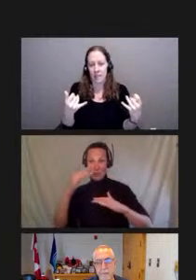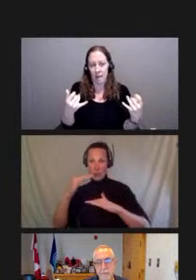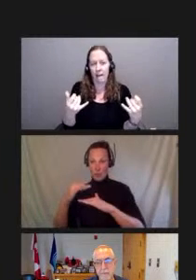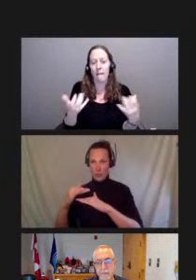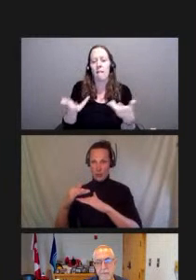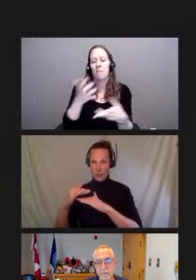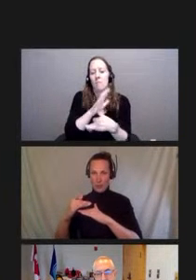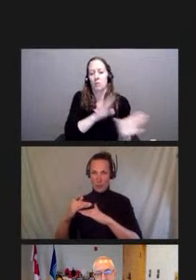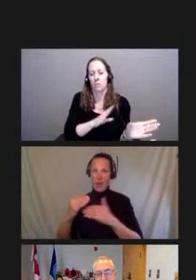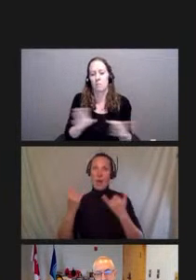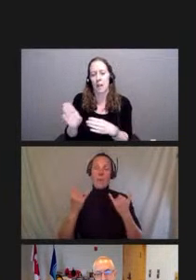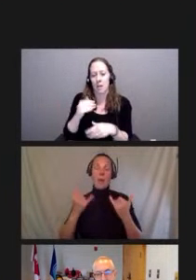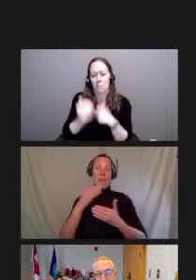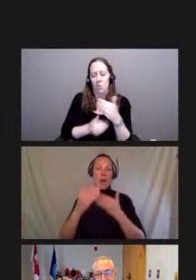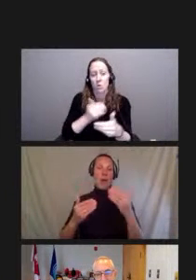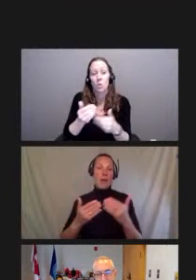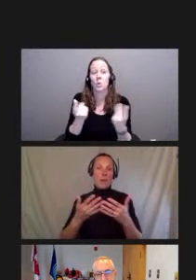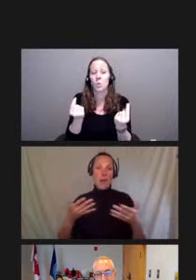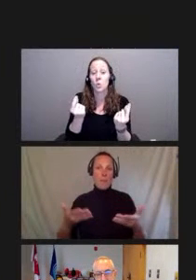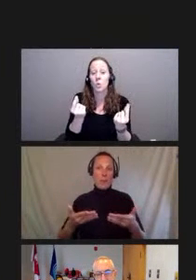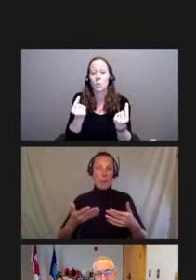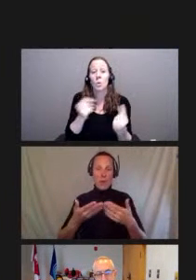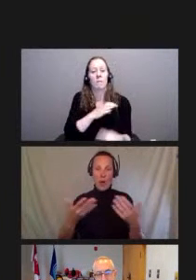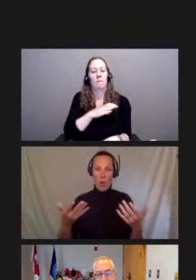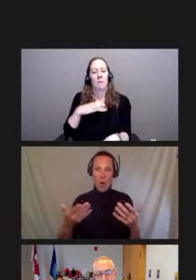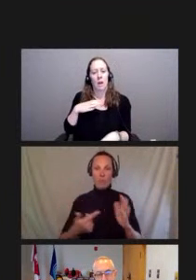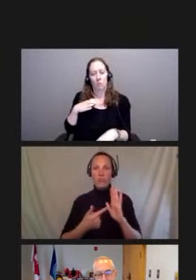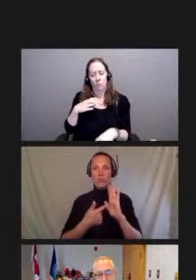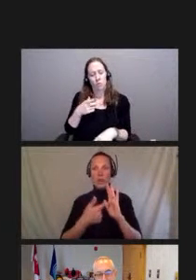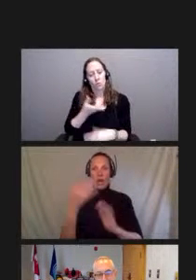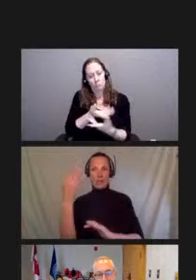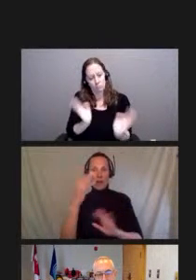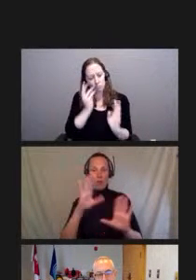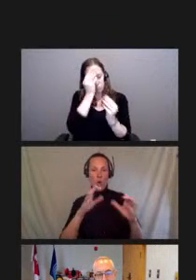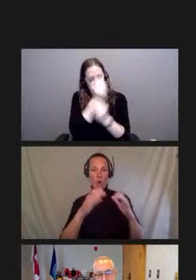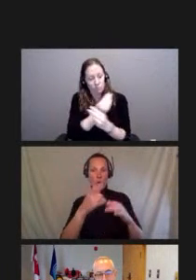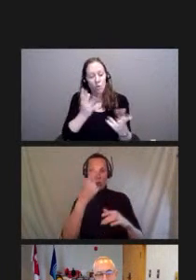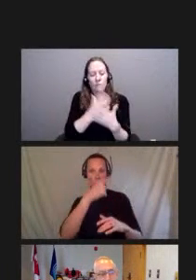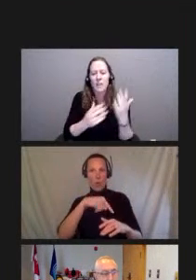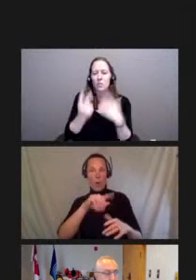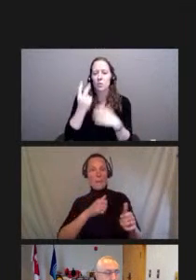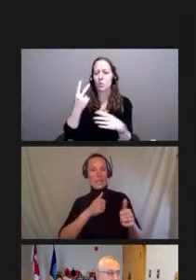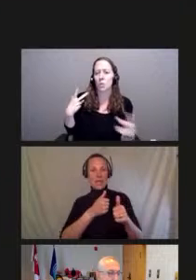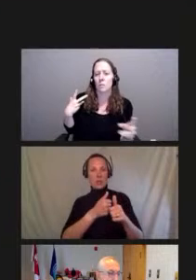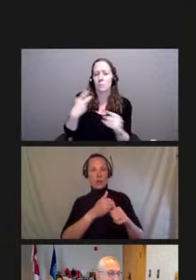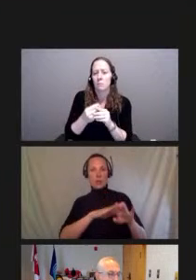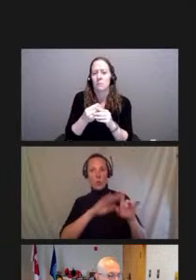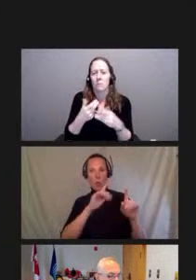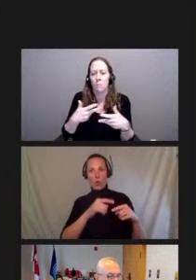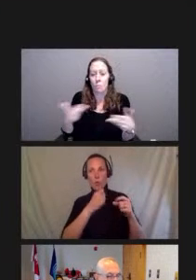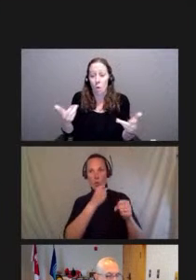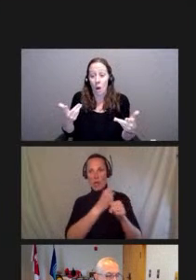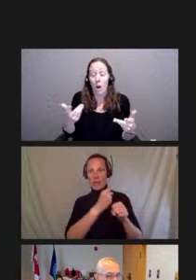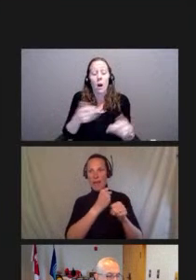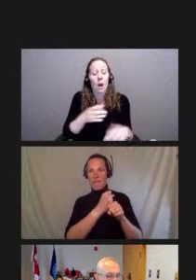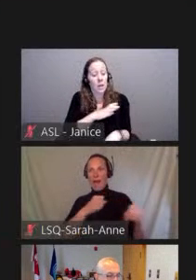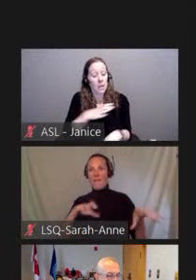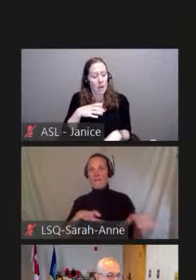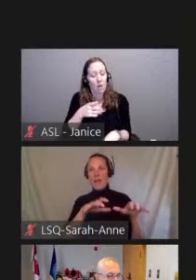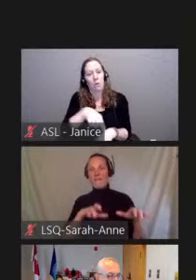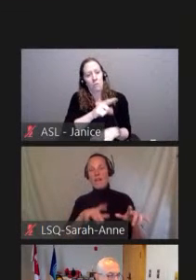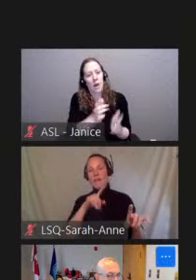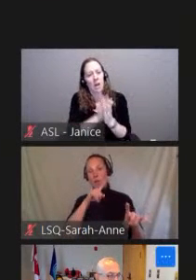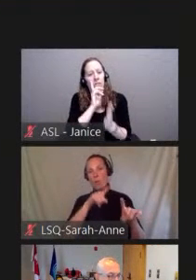planning process, providing members of Council with an update on the work done to date in Phase 2, seeking Council approval of the waste plan's